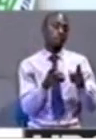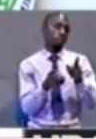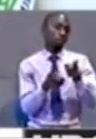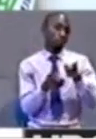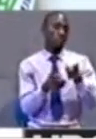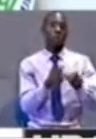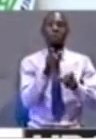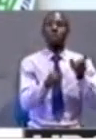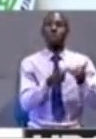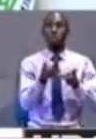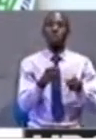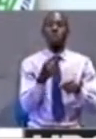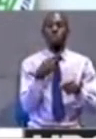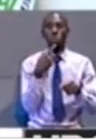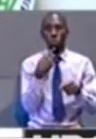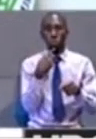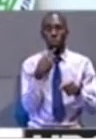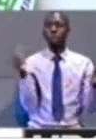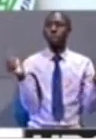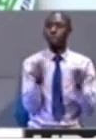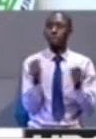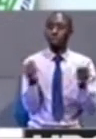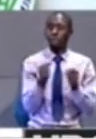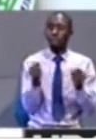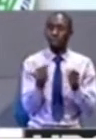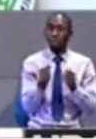the people who are at high risk.